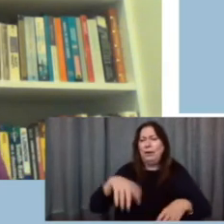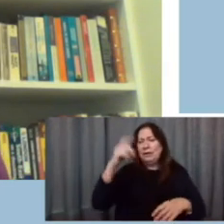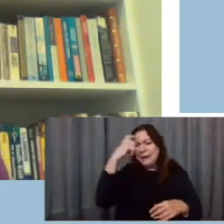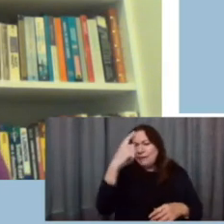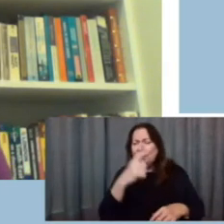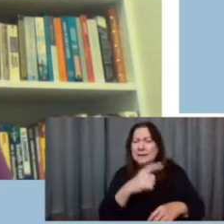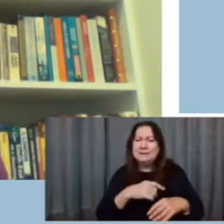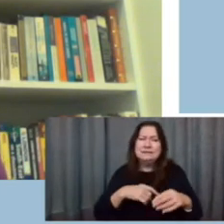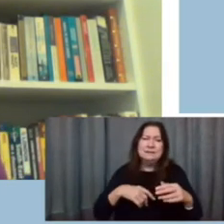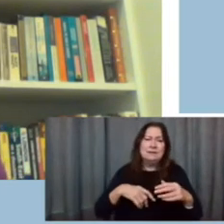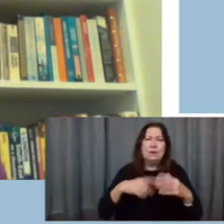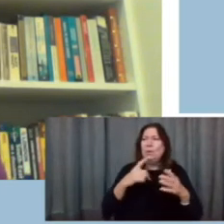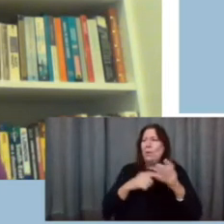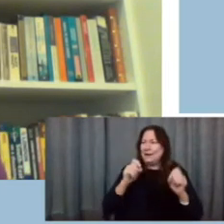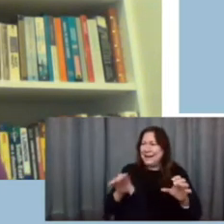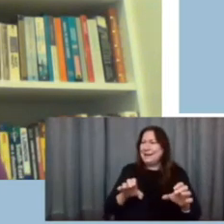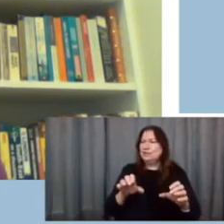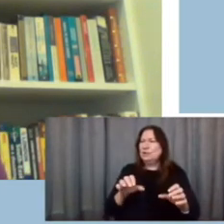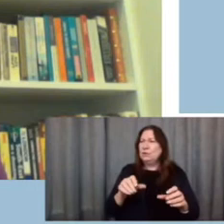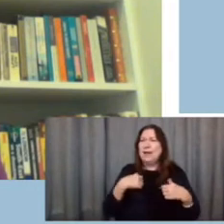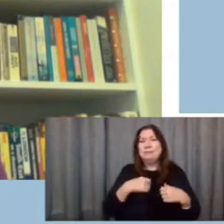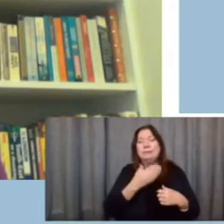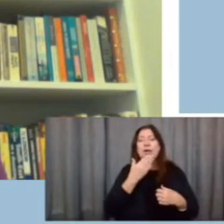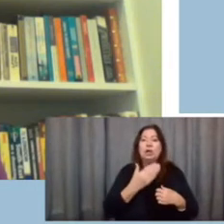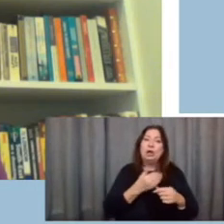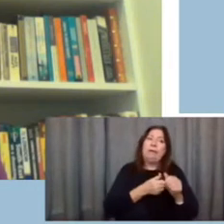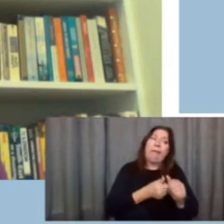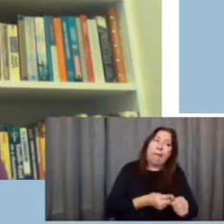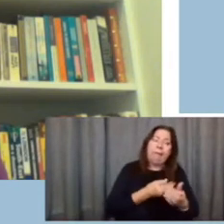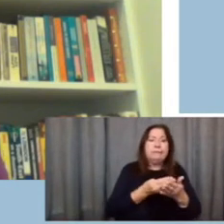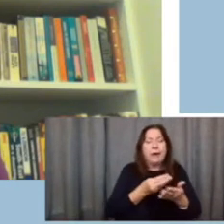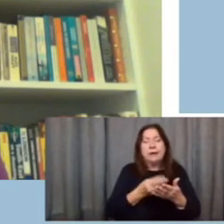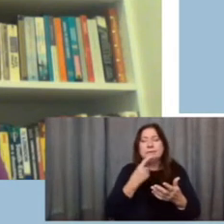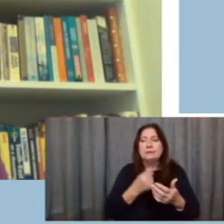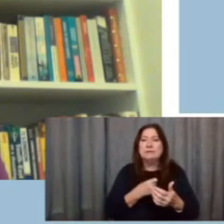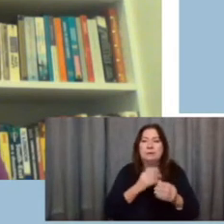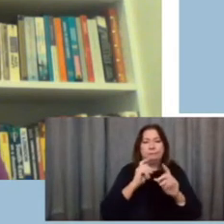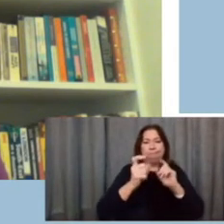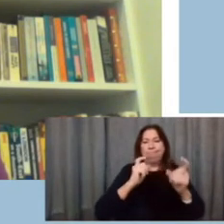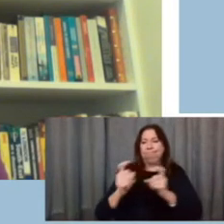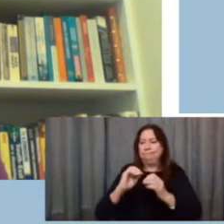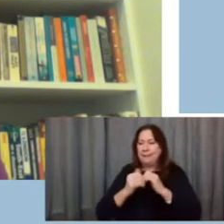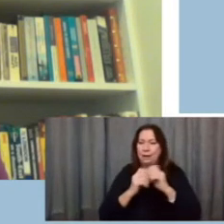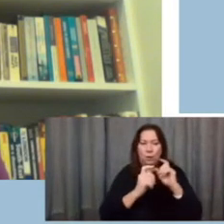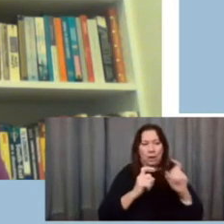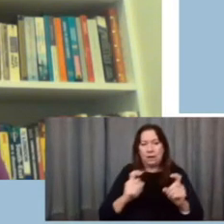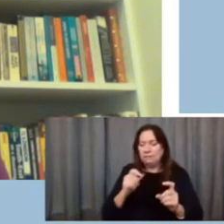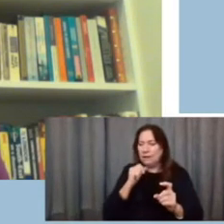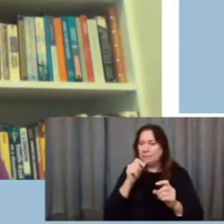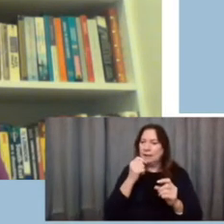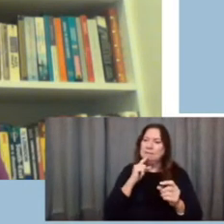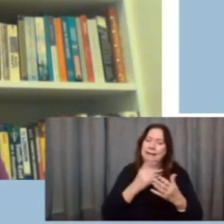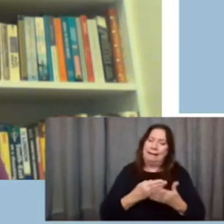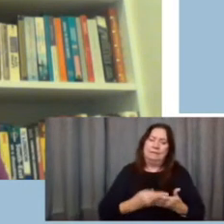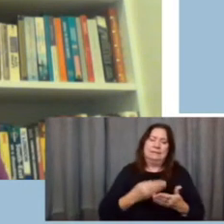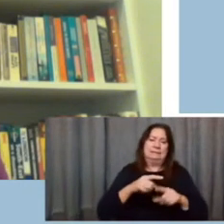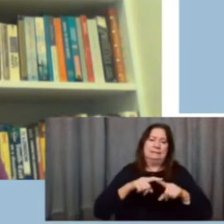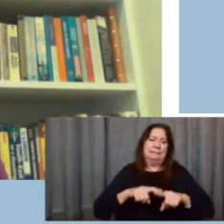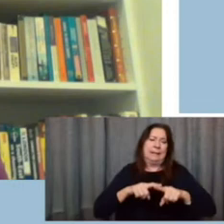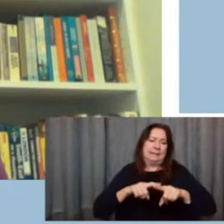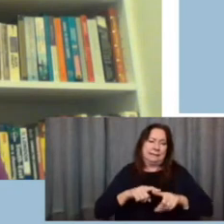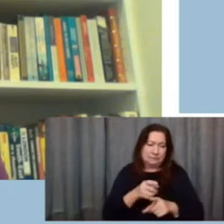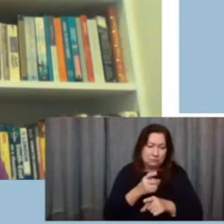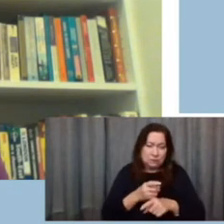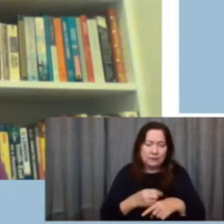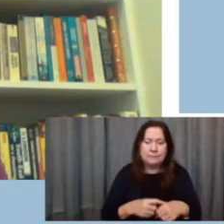feels like, well, what can I do because I have to be a good steward of funds? I have to be a good fiduciary. And how do I do that if I'm not evidence-based, right?